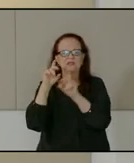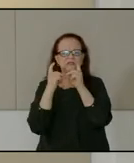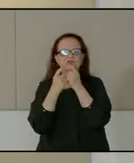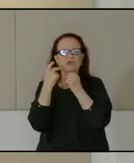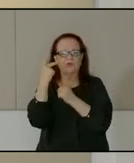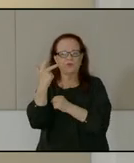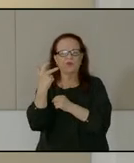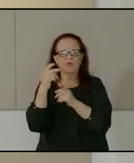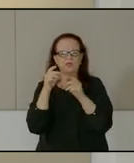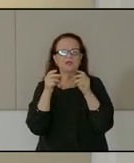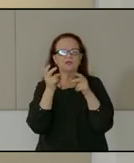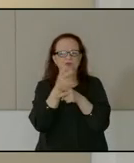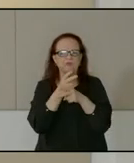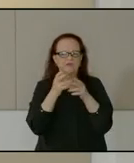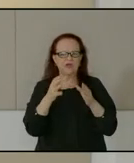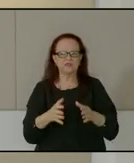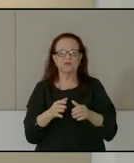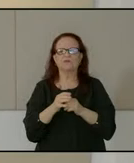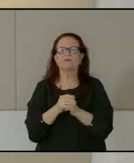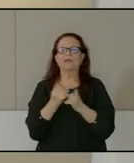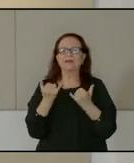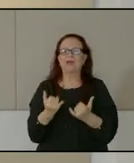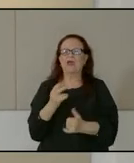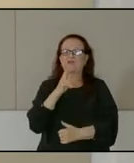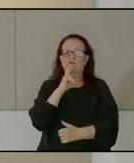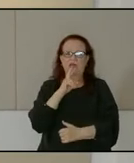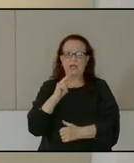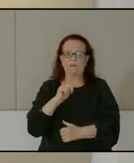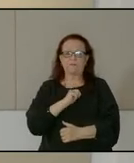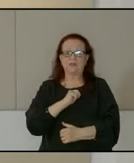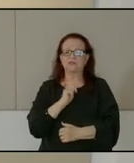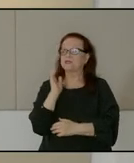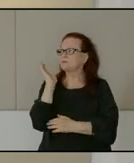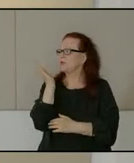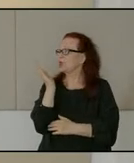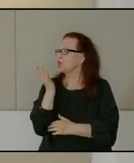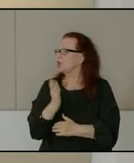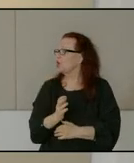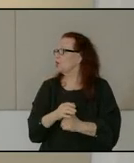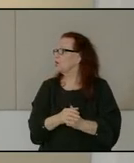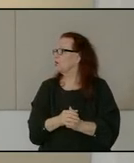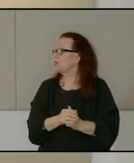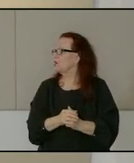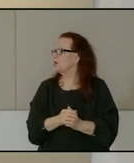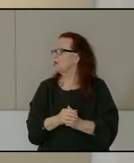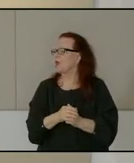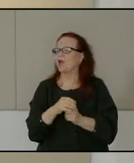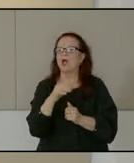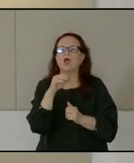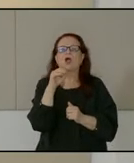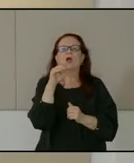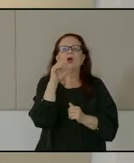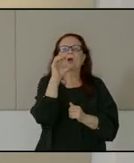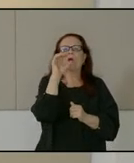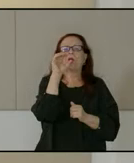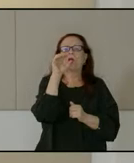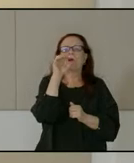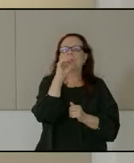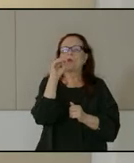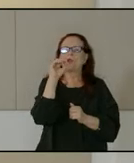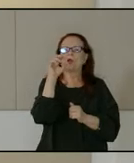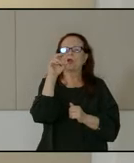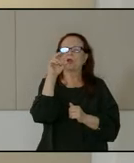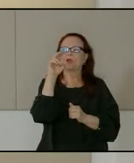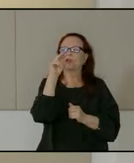Ona Nguyen. He comes up and share your experience with us, if you please. Thank